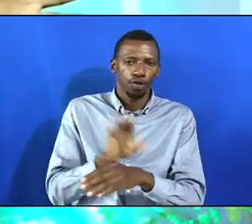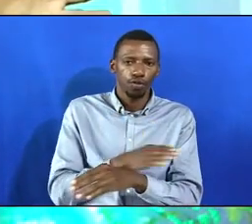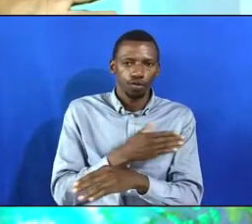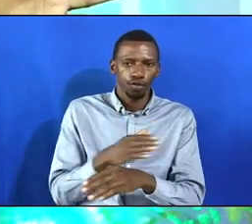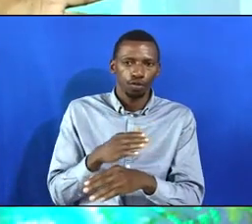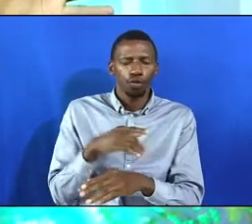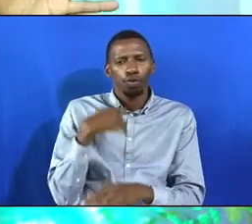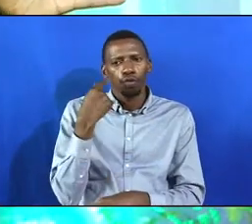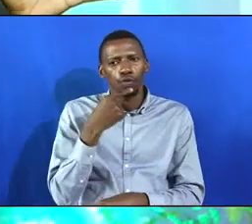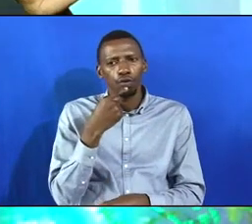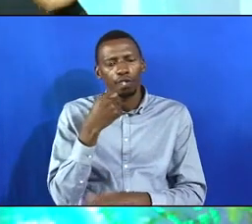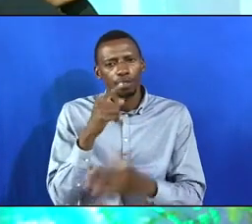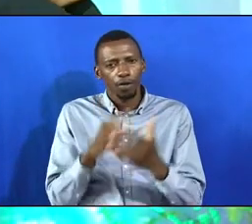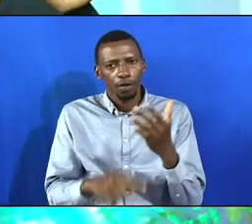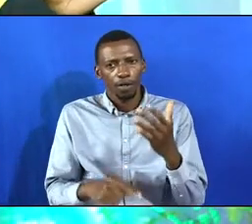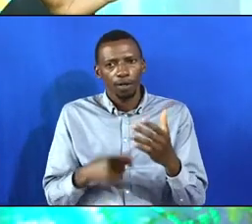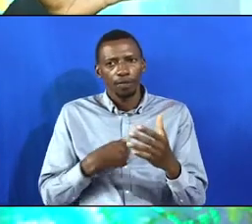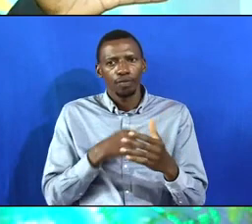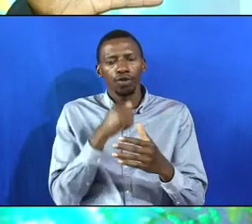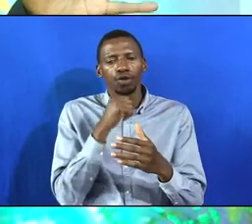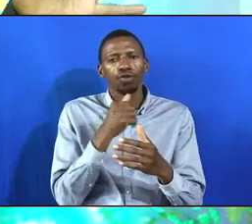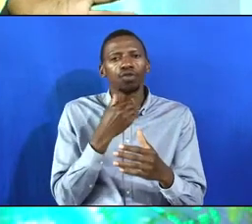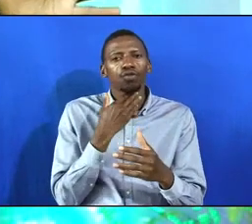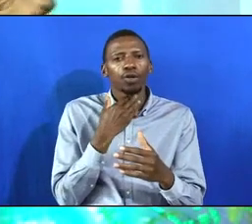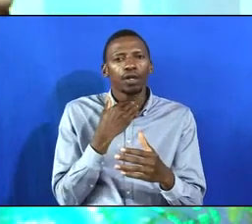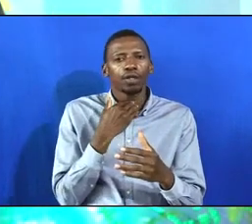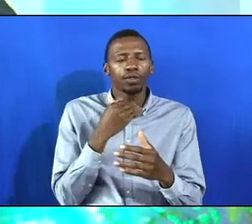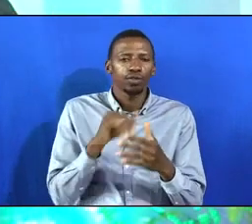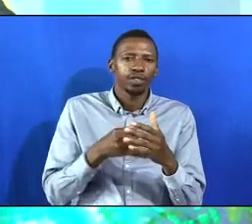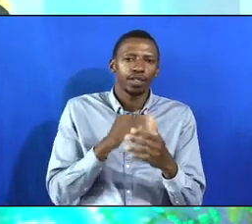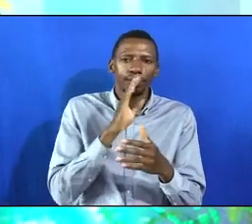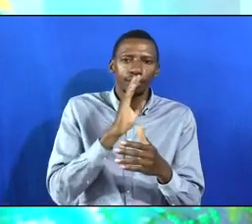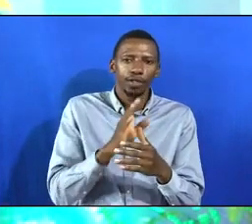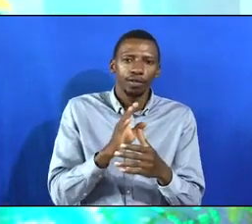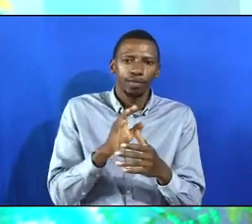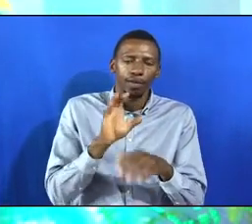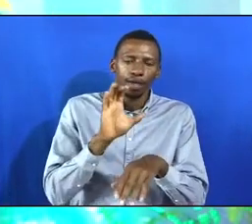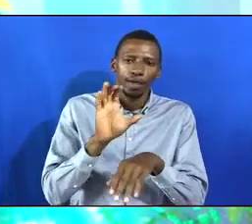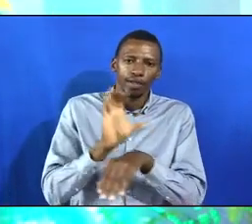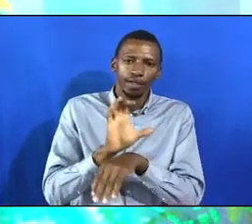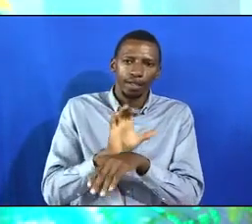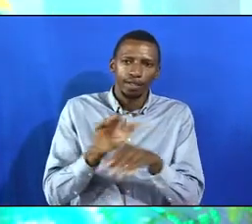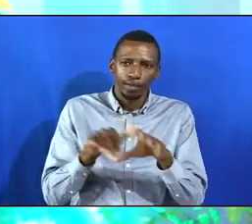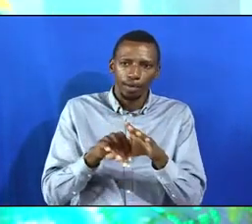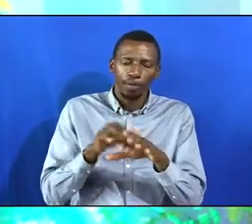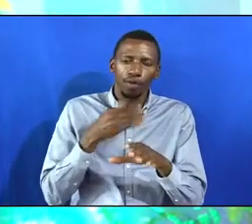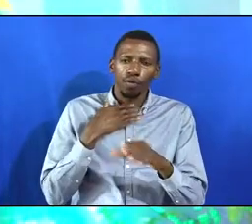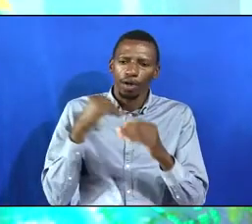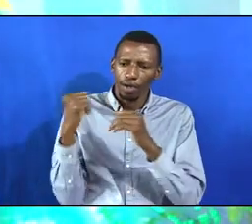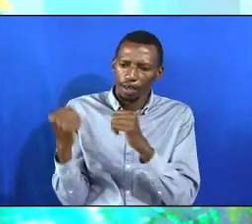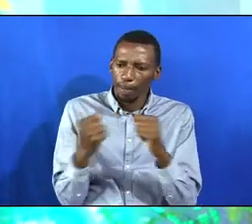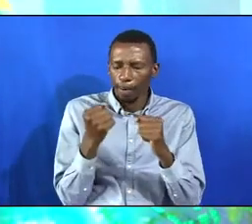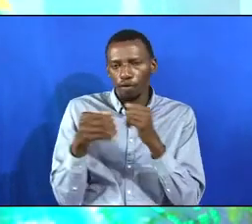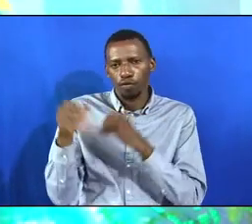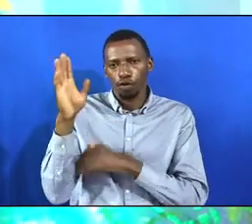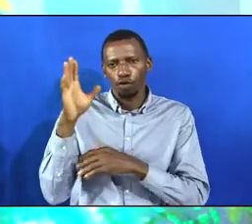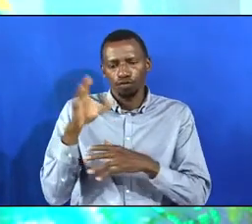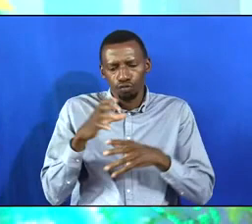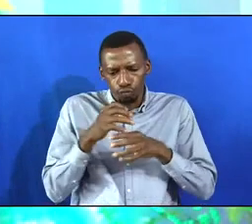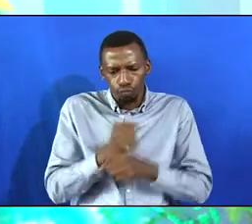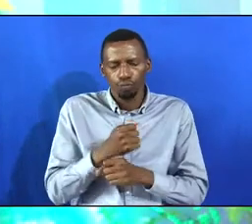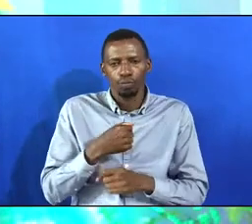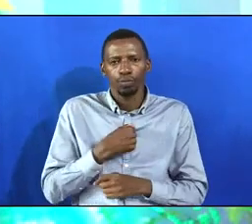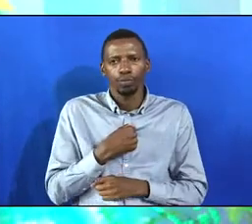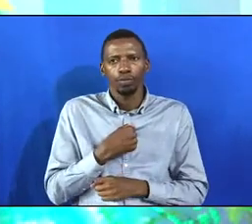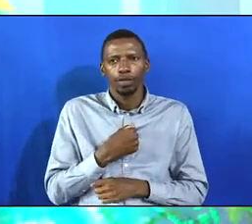who says, I don't just want to be a church member. I want the power of God to capture me. I want to be a